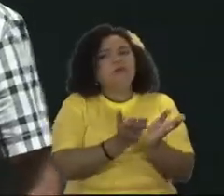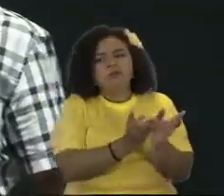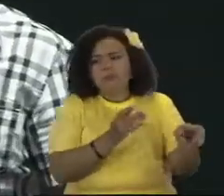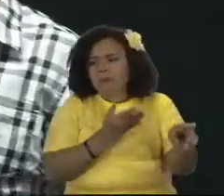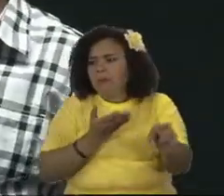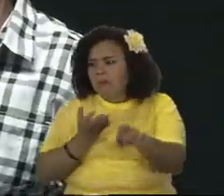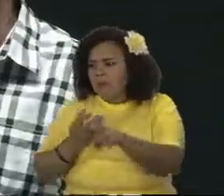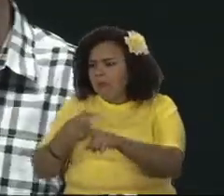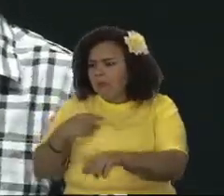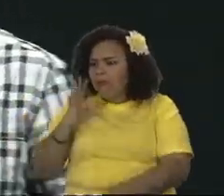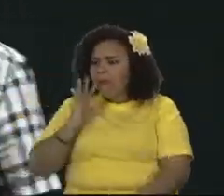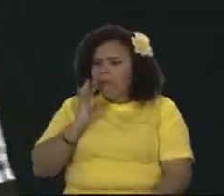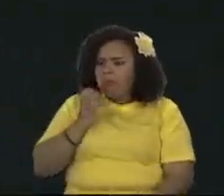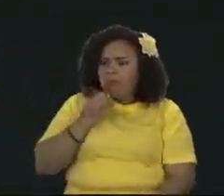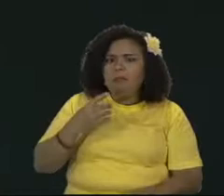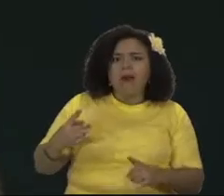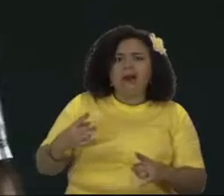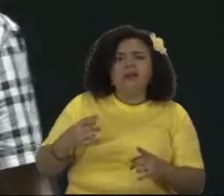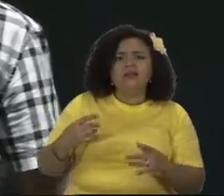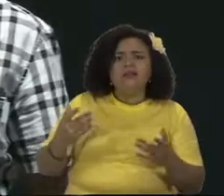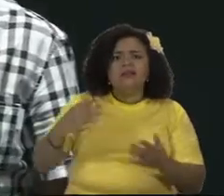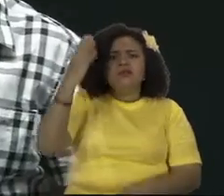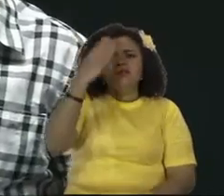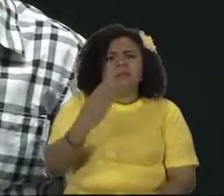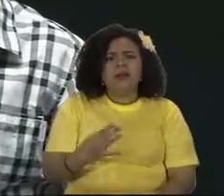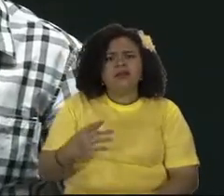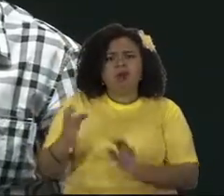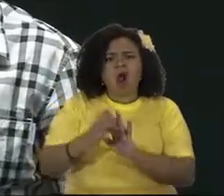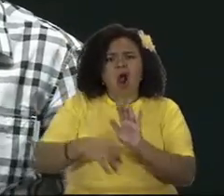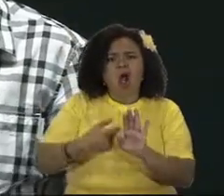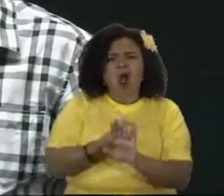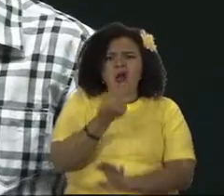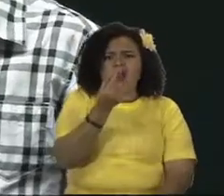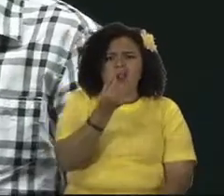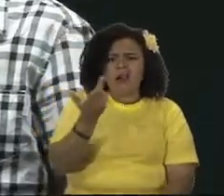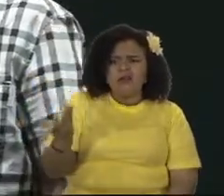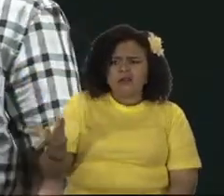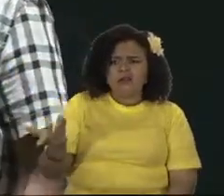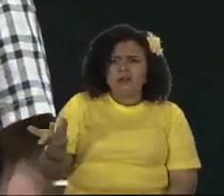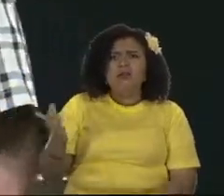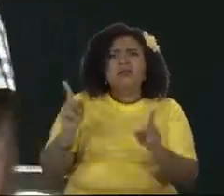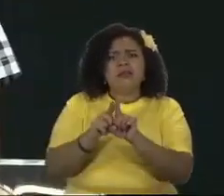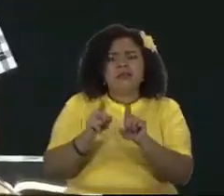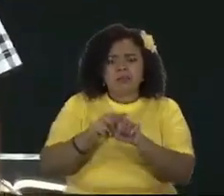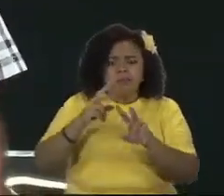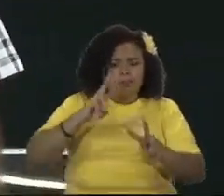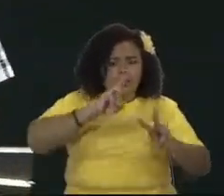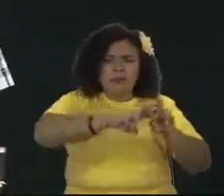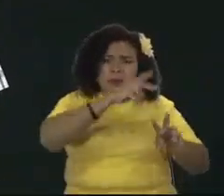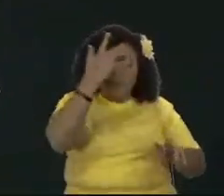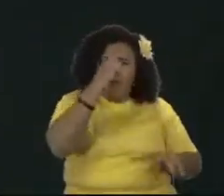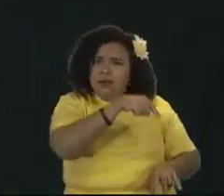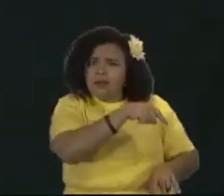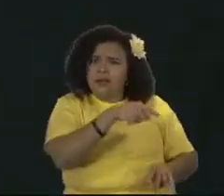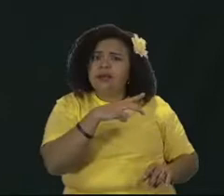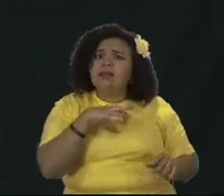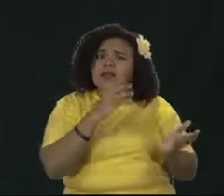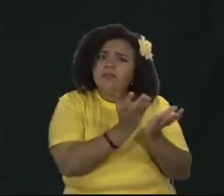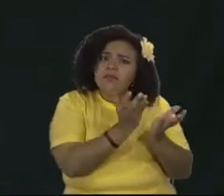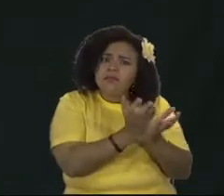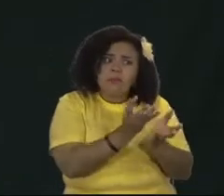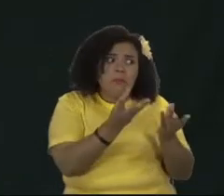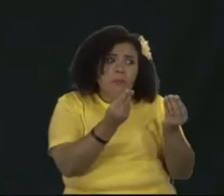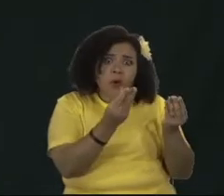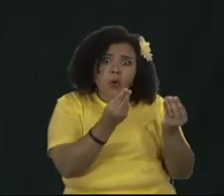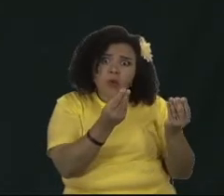you go to the jail, there is many believers as those who are not believers, because